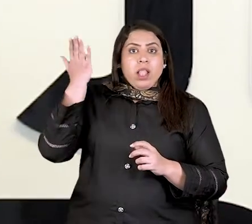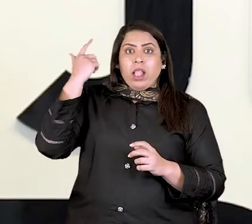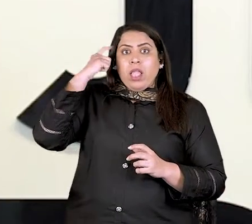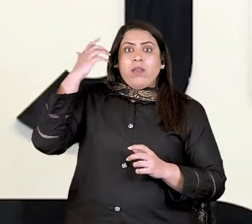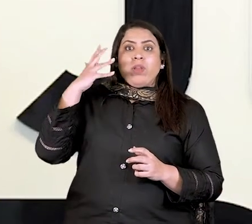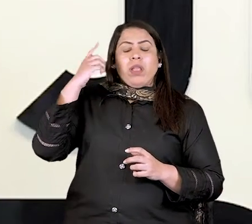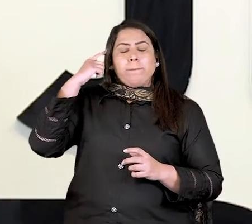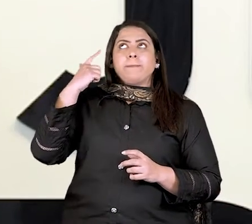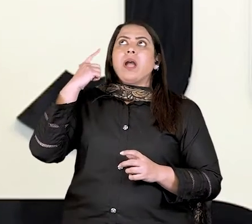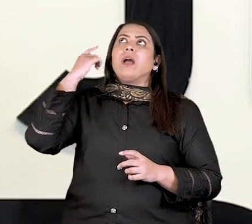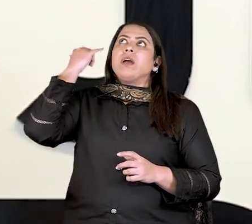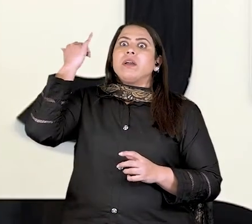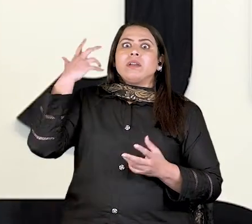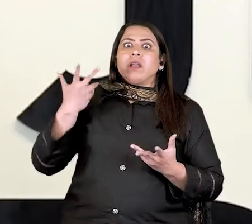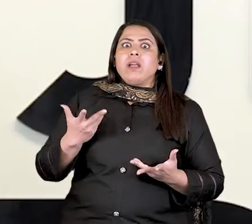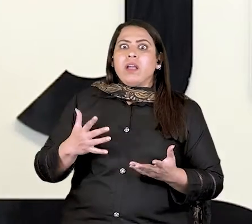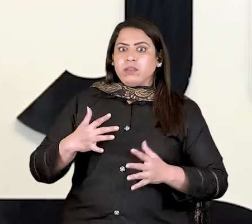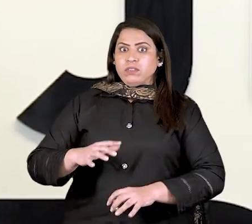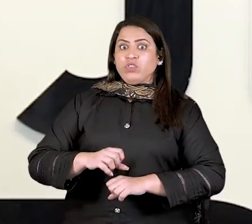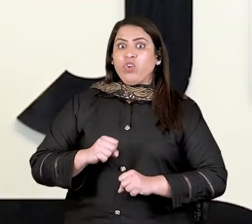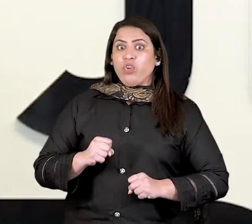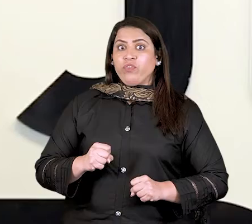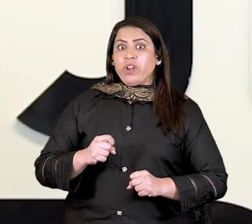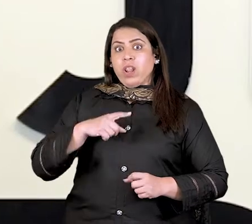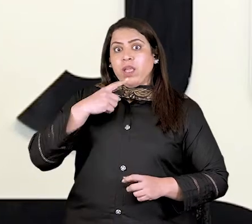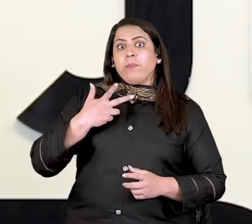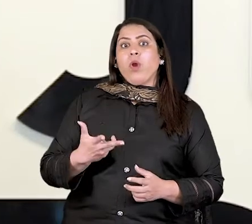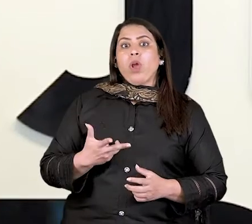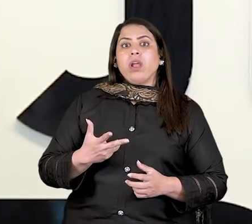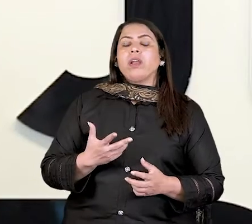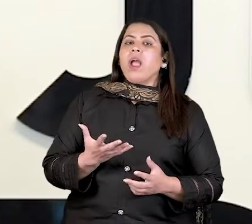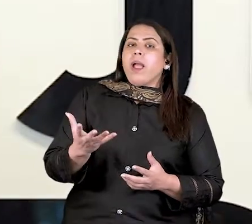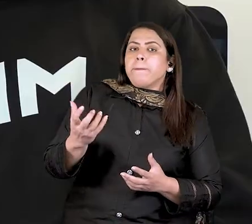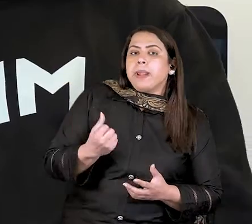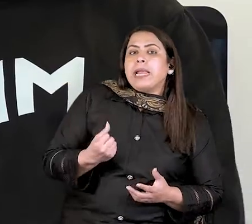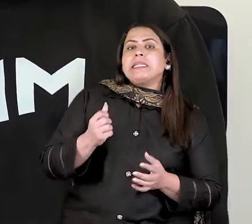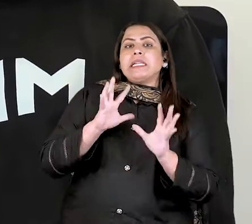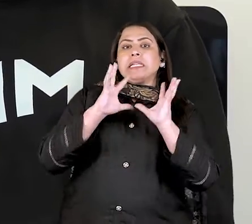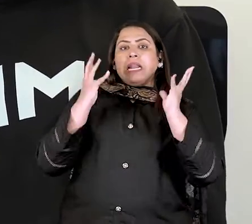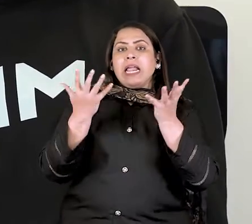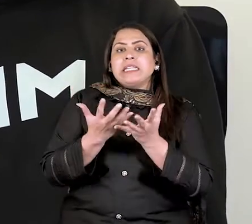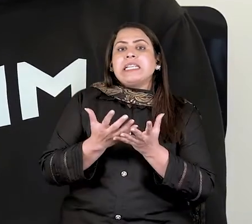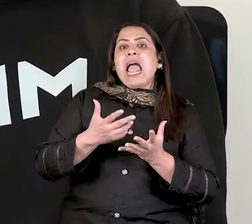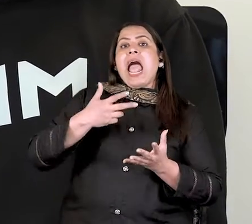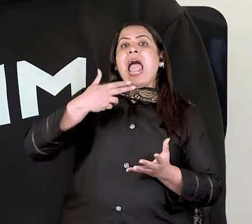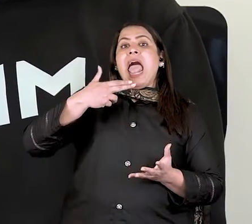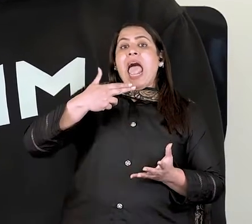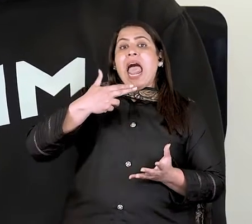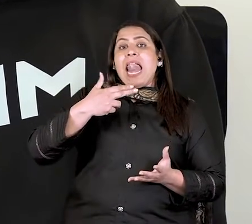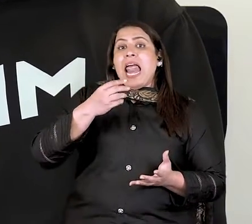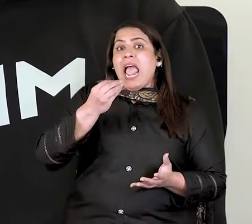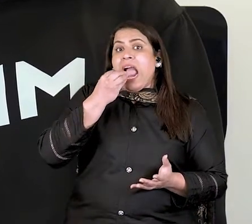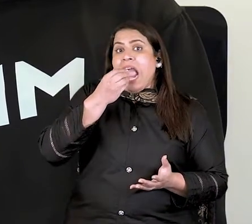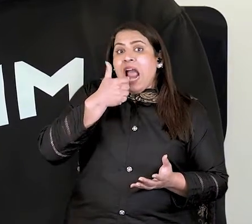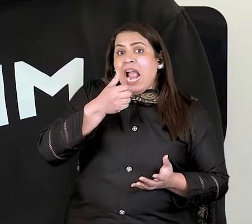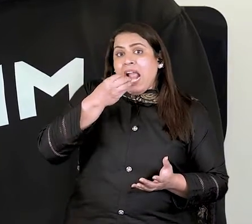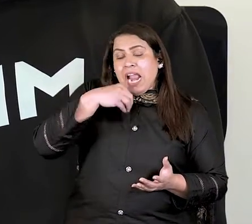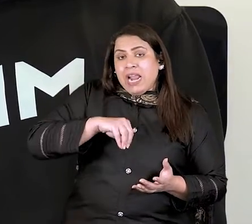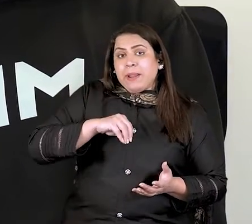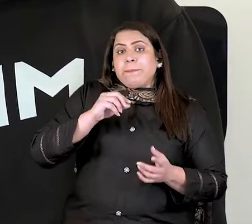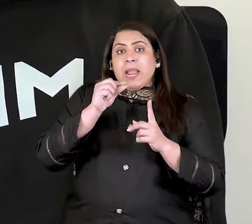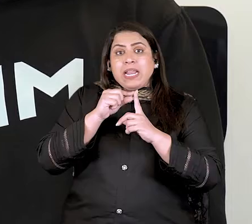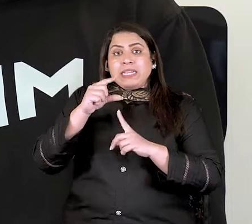I would have failed. Because there's so much to it which I never could have imagined. You know, I can confidently say that, you